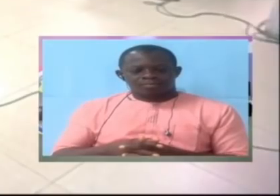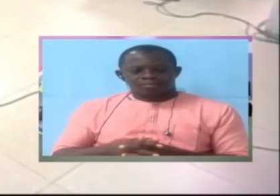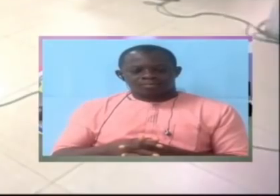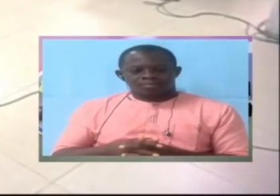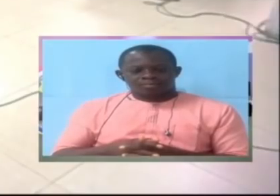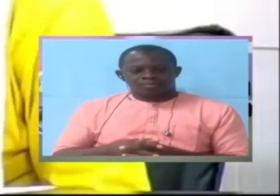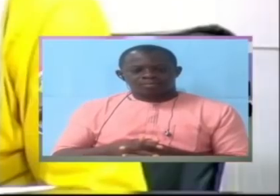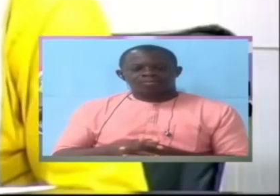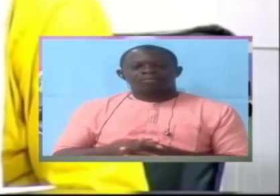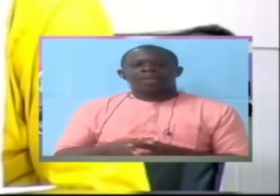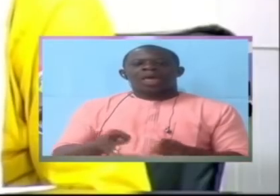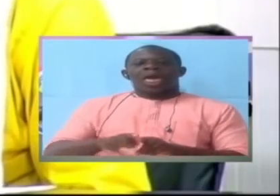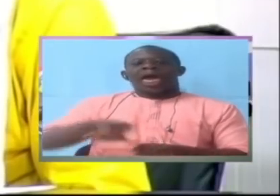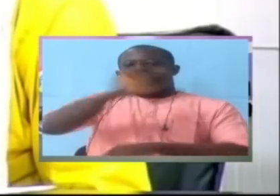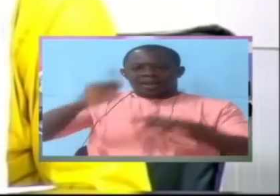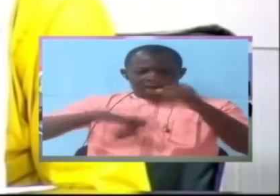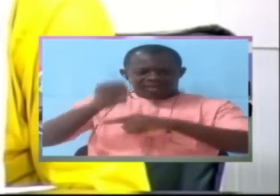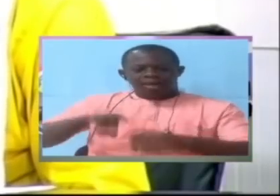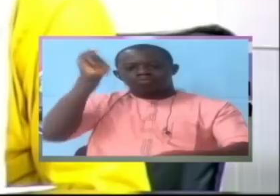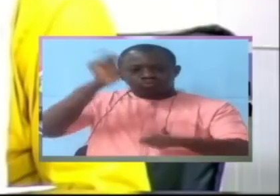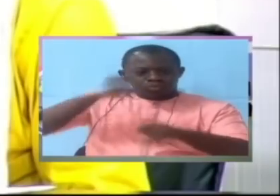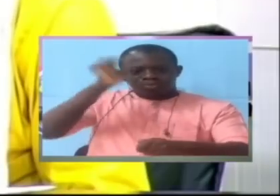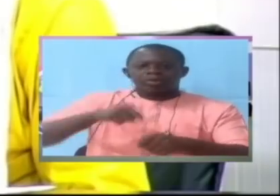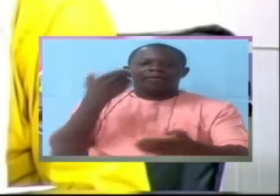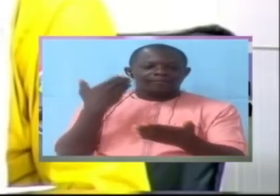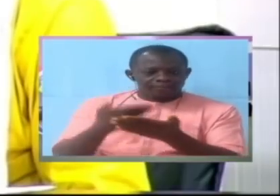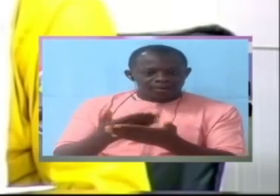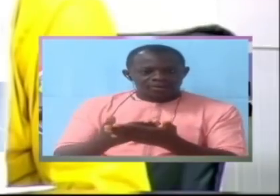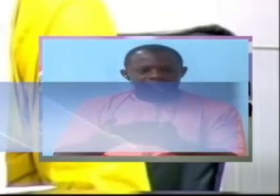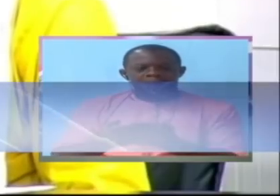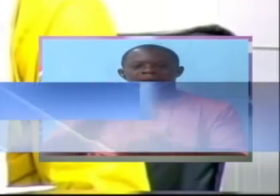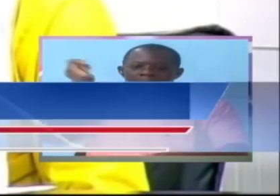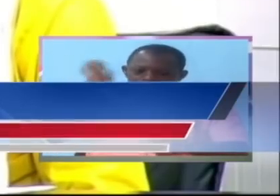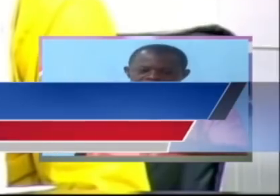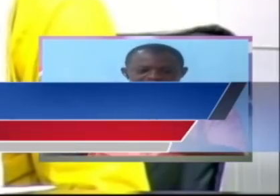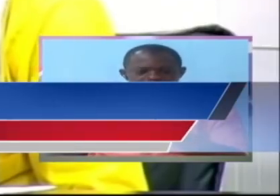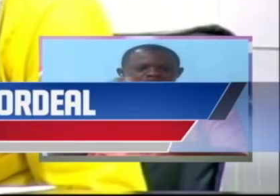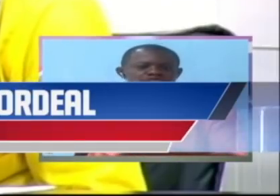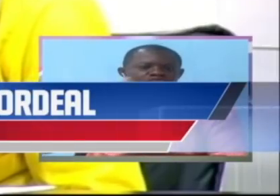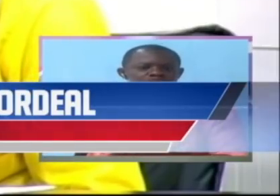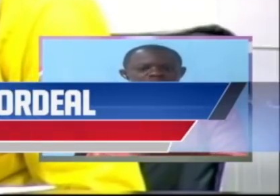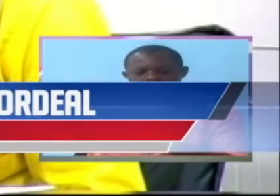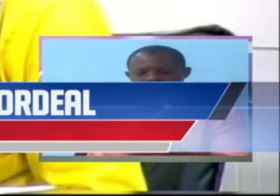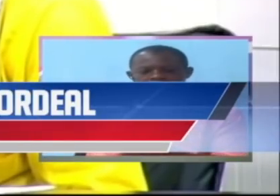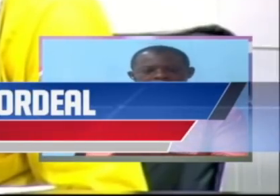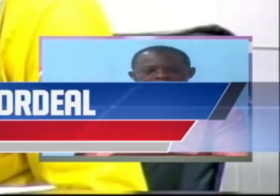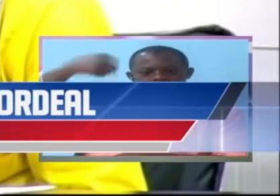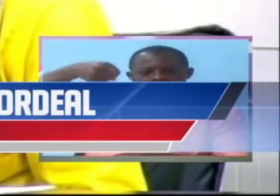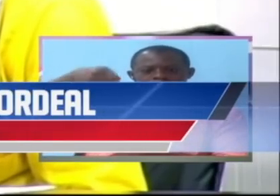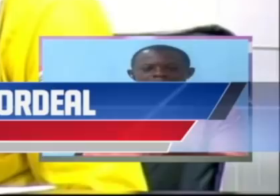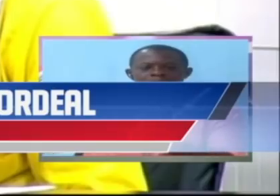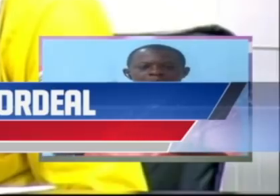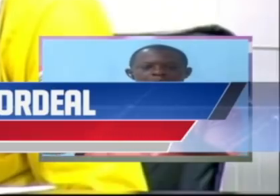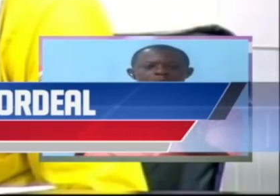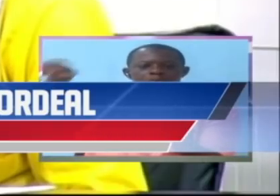court cases, they were sentenced to 3 years in prison. Modu Ture said they spent 8 months and 4 days in Janjambure and were transferred to